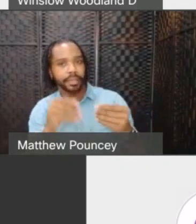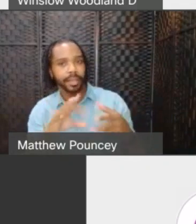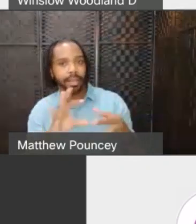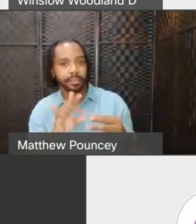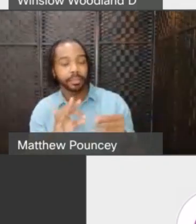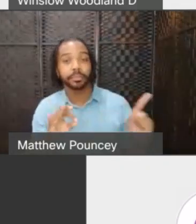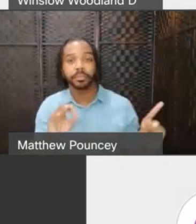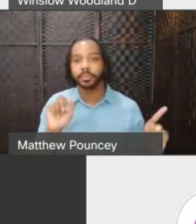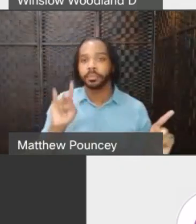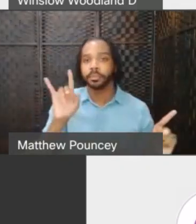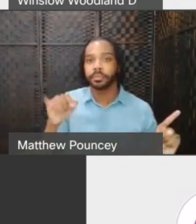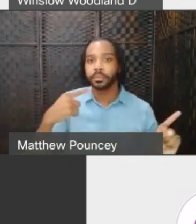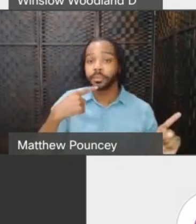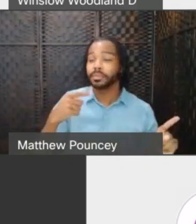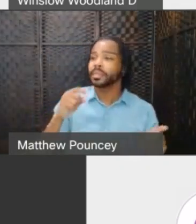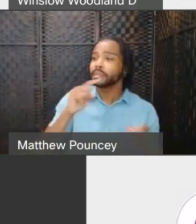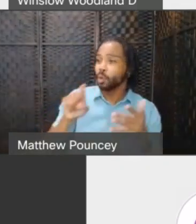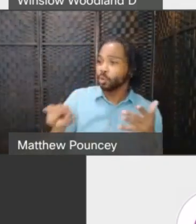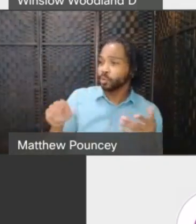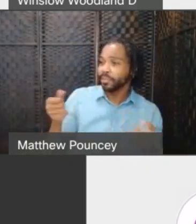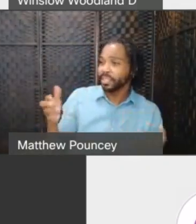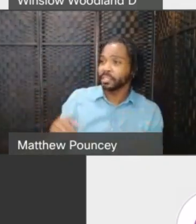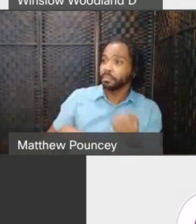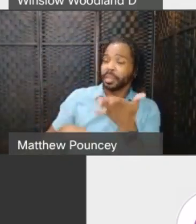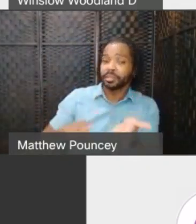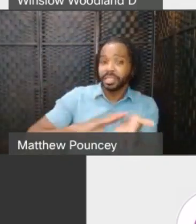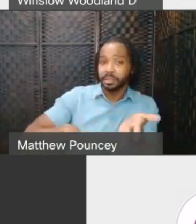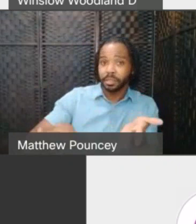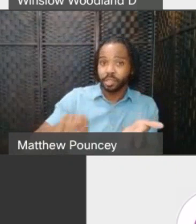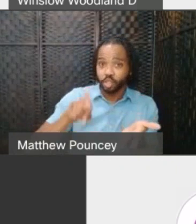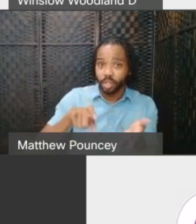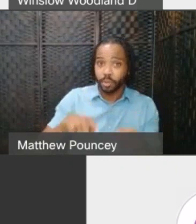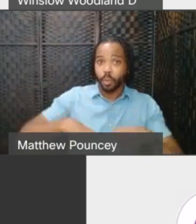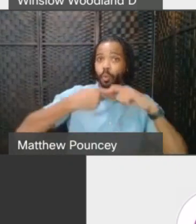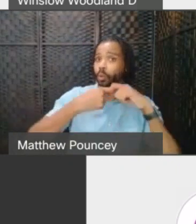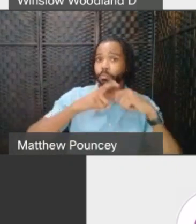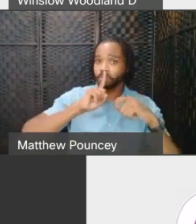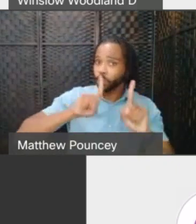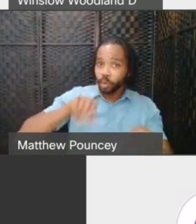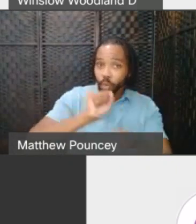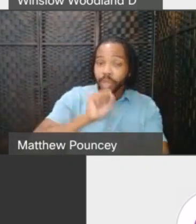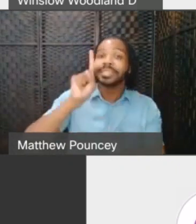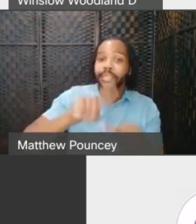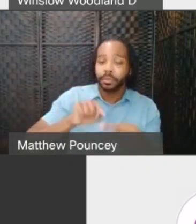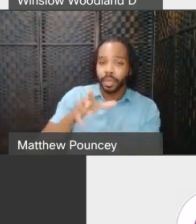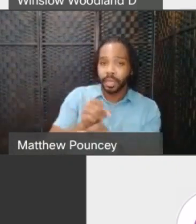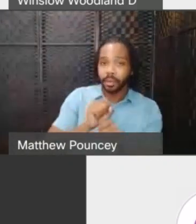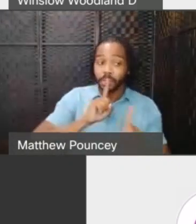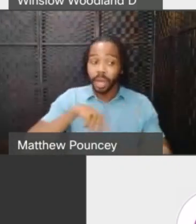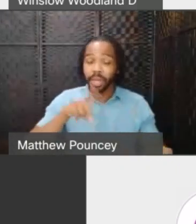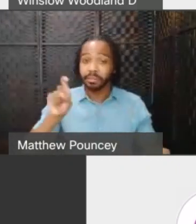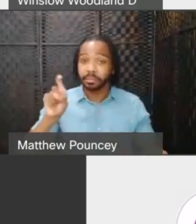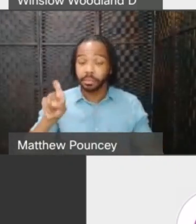Those who submit exemptions, are they to remain out of work until they get a response? Now, we have a written response from DC